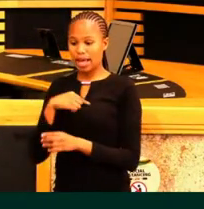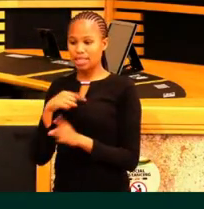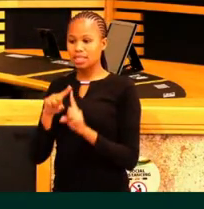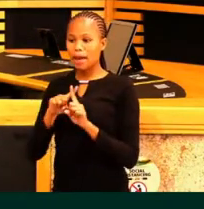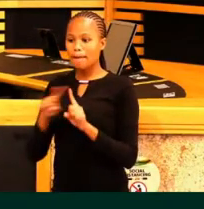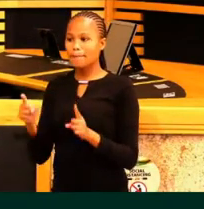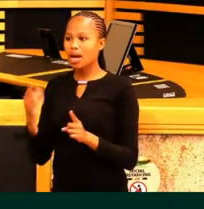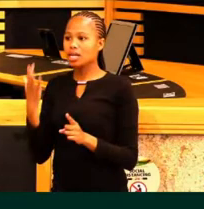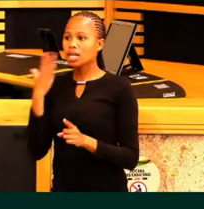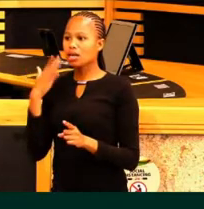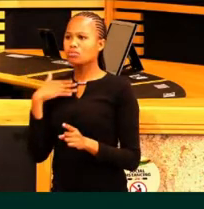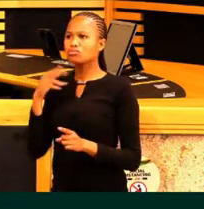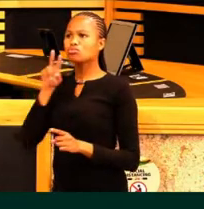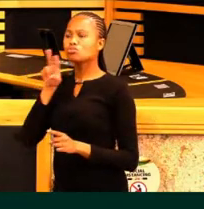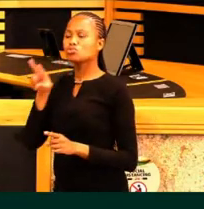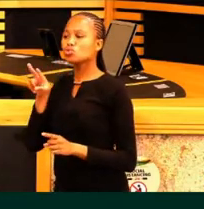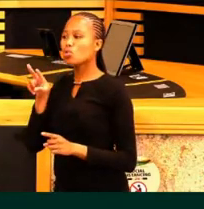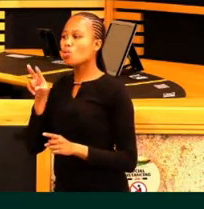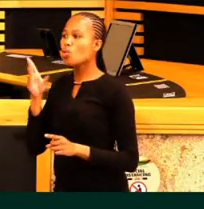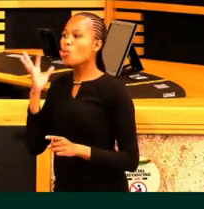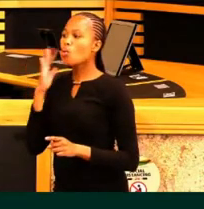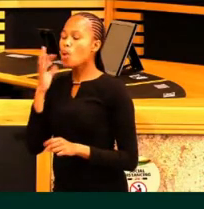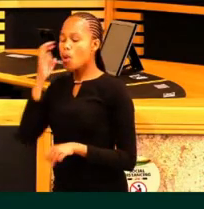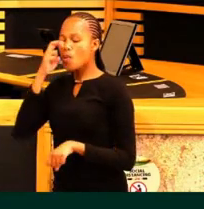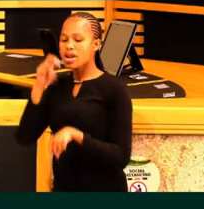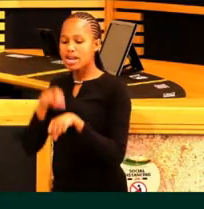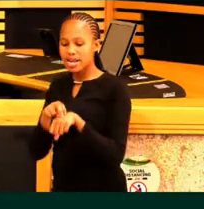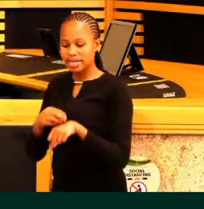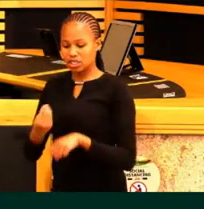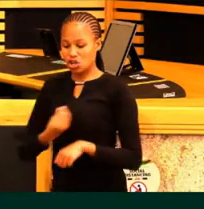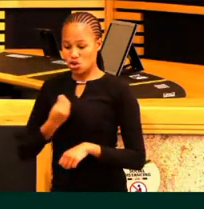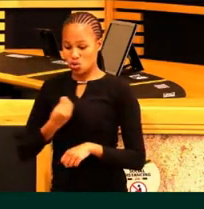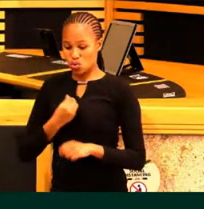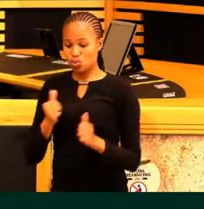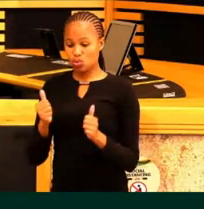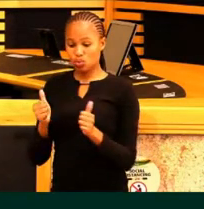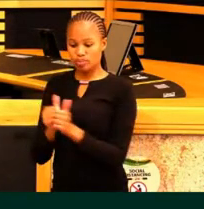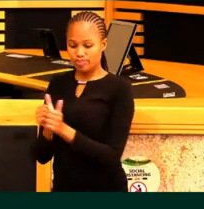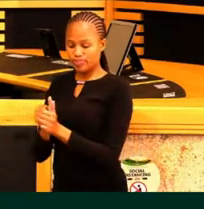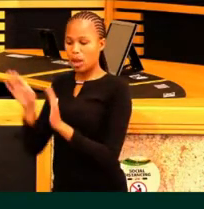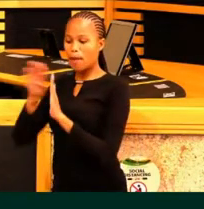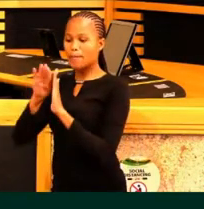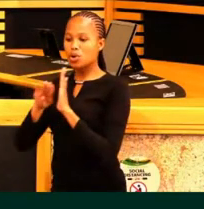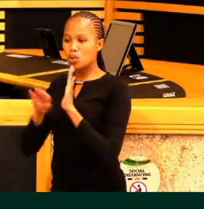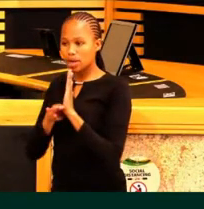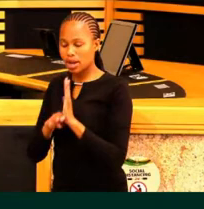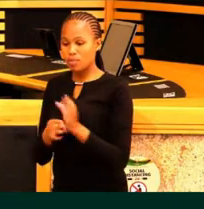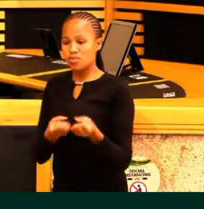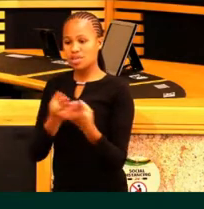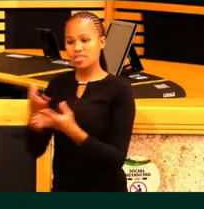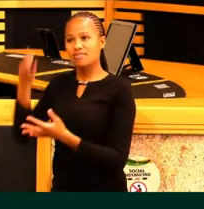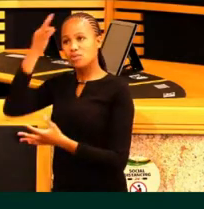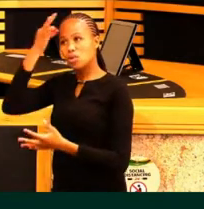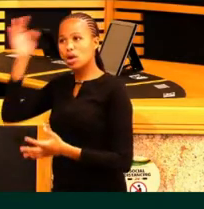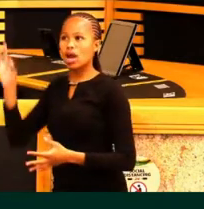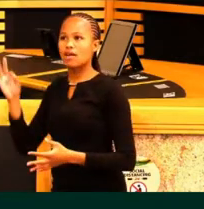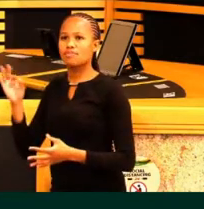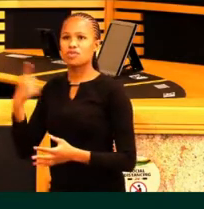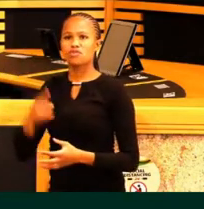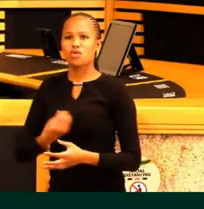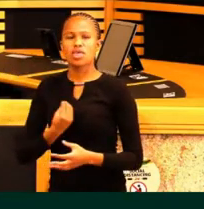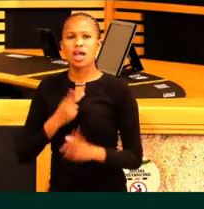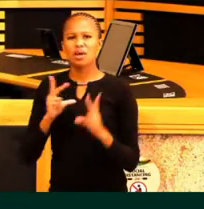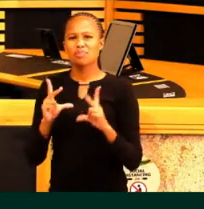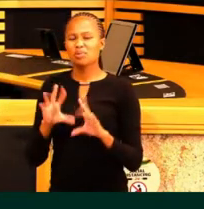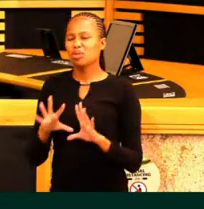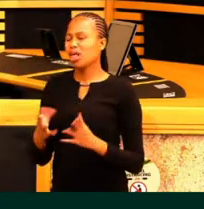where there is need of young people to participate in programs that have been brought by government without young people